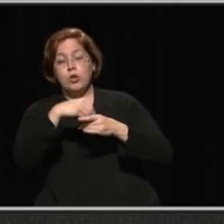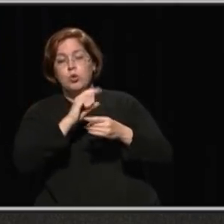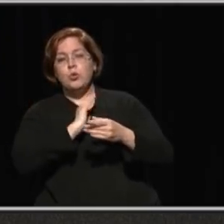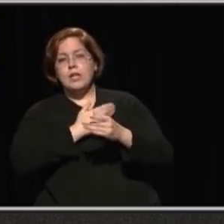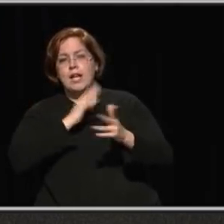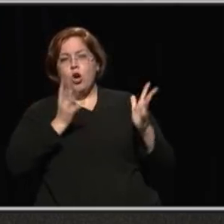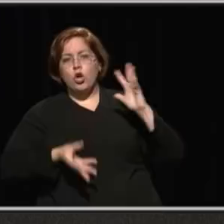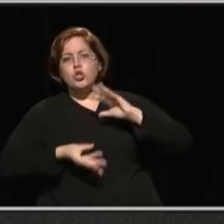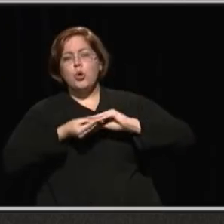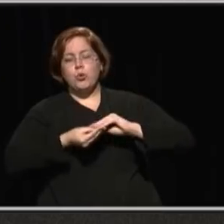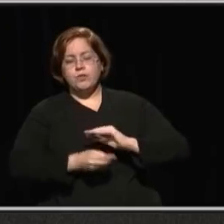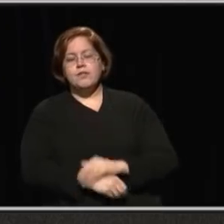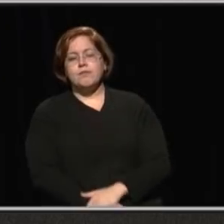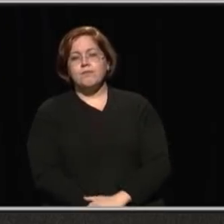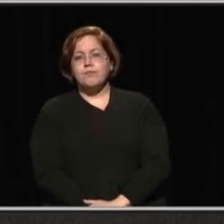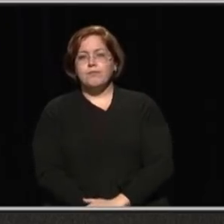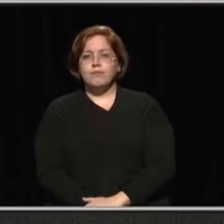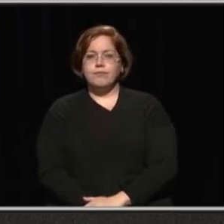aggregate data, yeah. Correct.